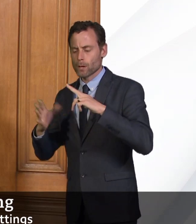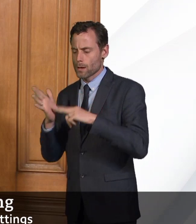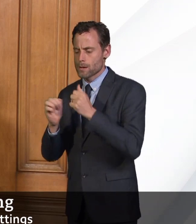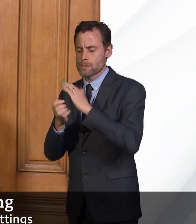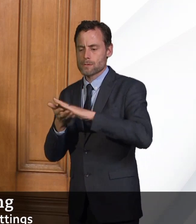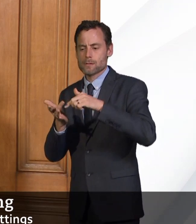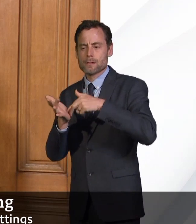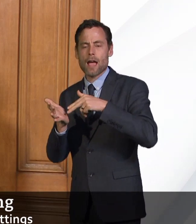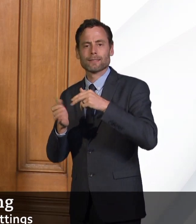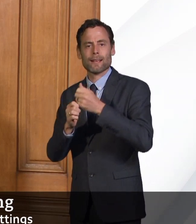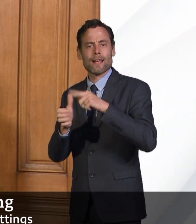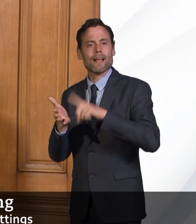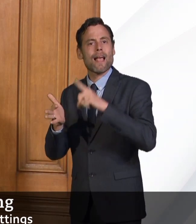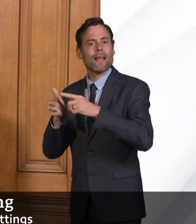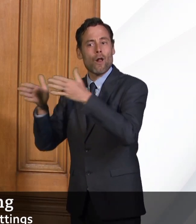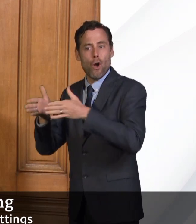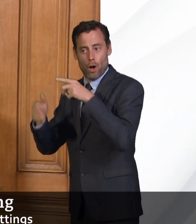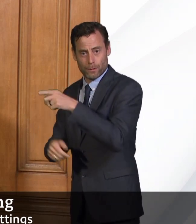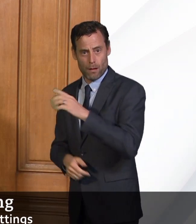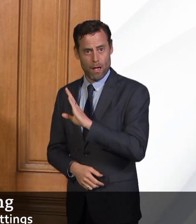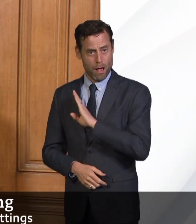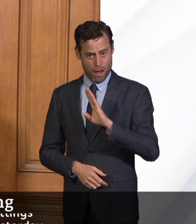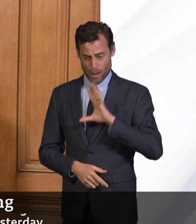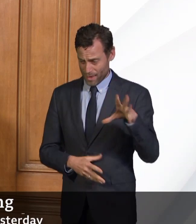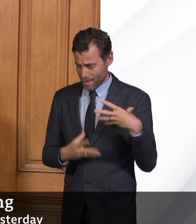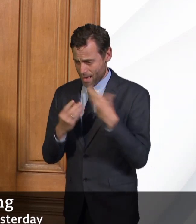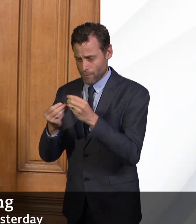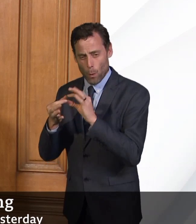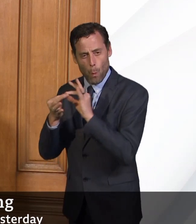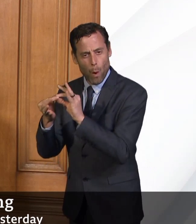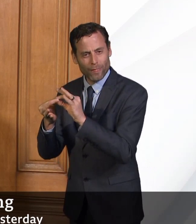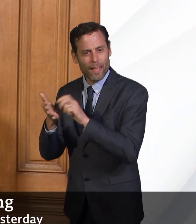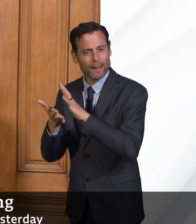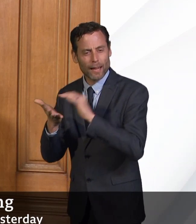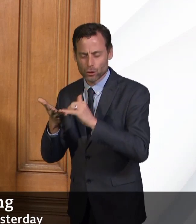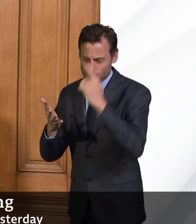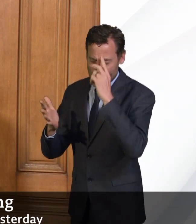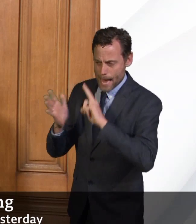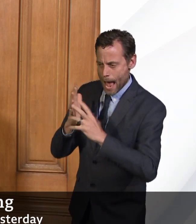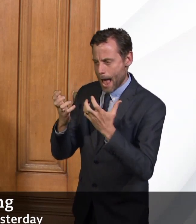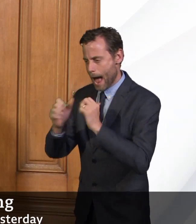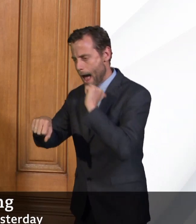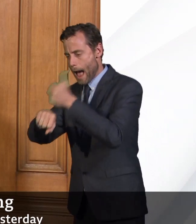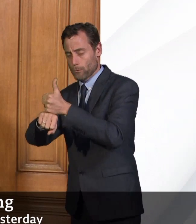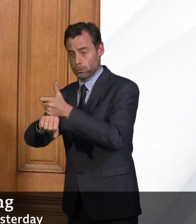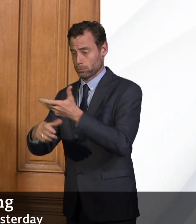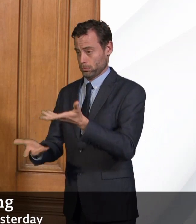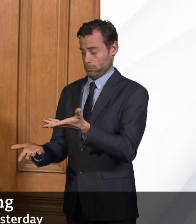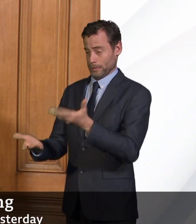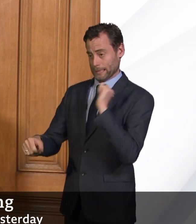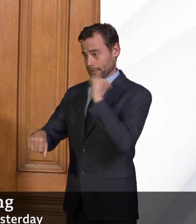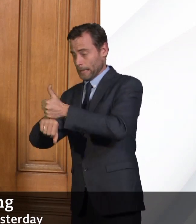up existing intensive care services, the Army and the NHS has worked hand in hand and achieved something quite